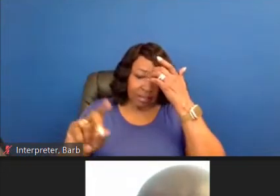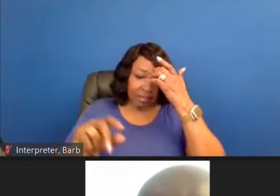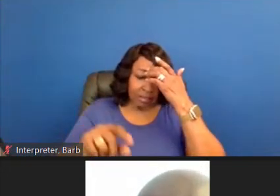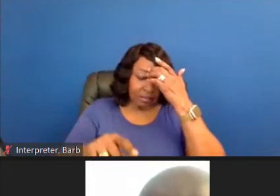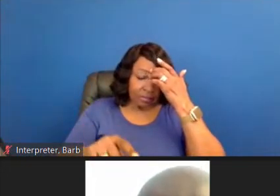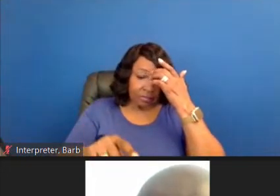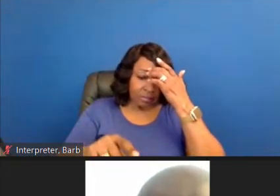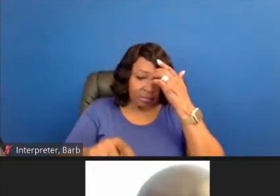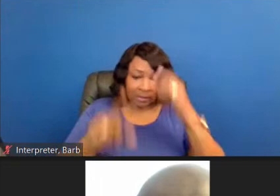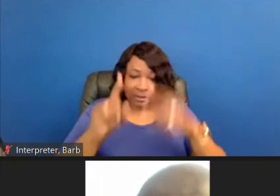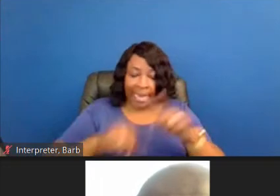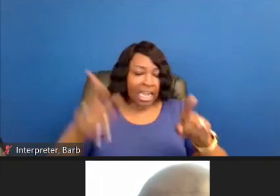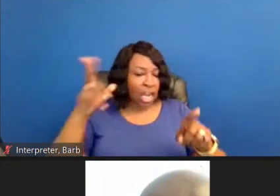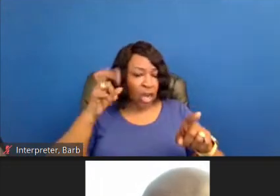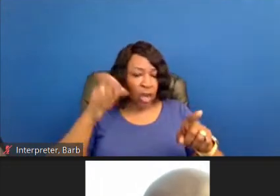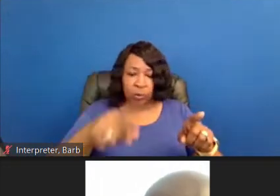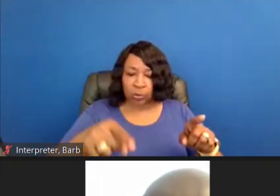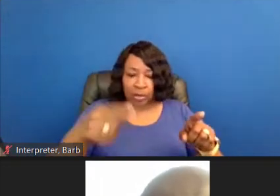Oh, we can't hear you, Howard.